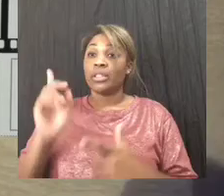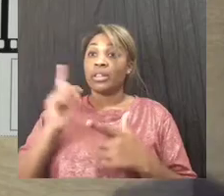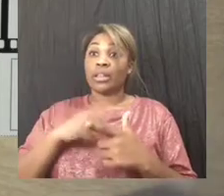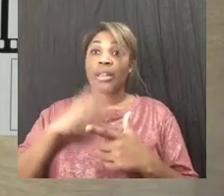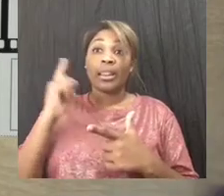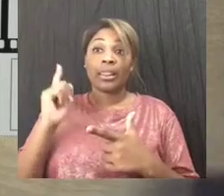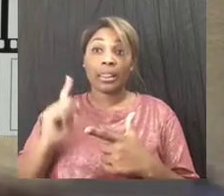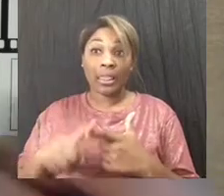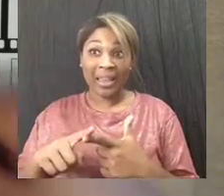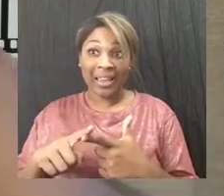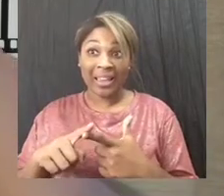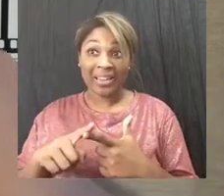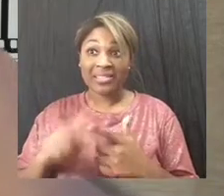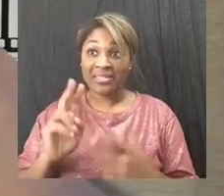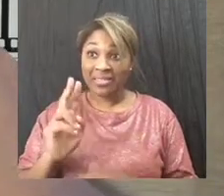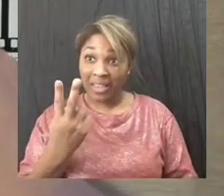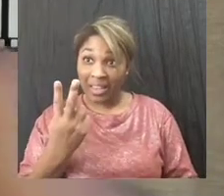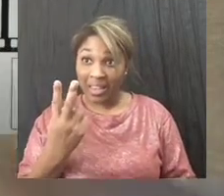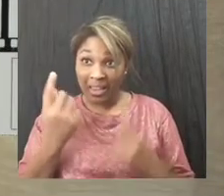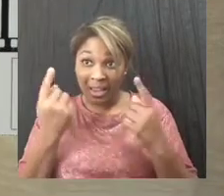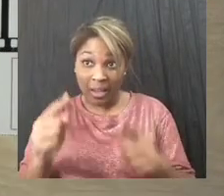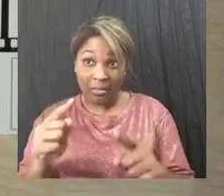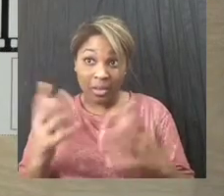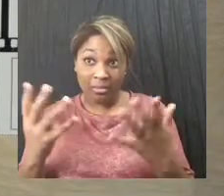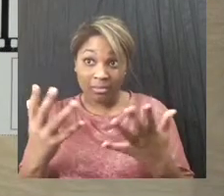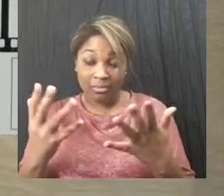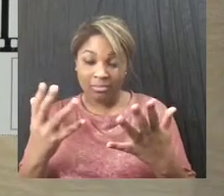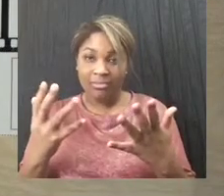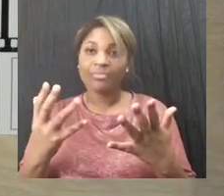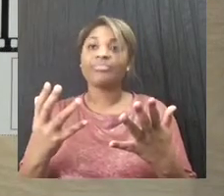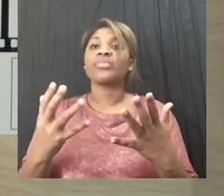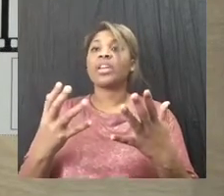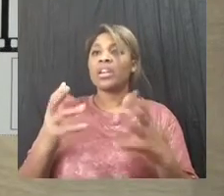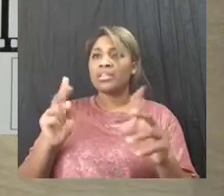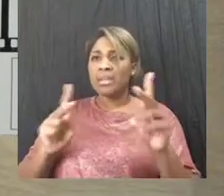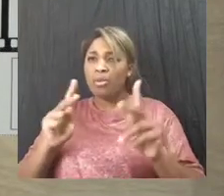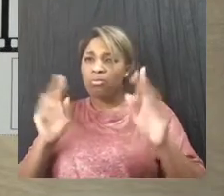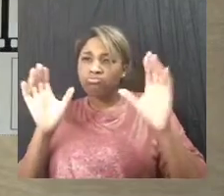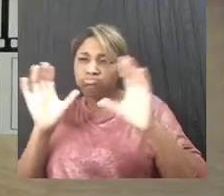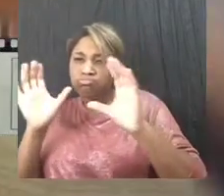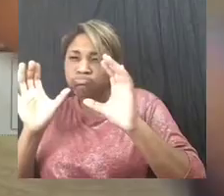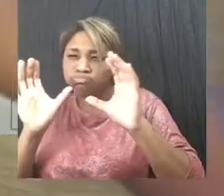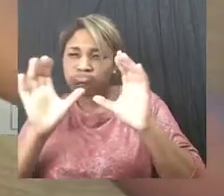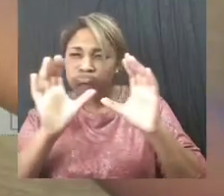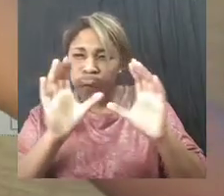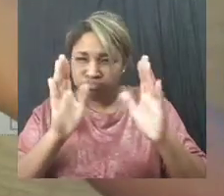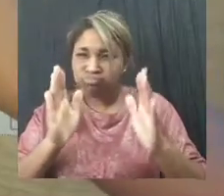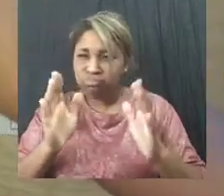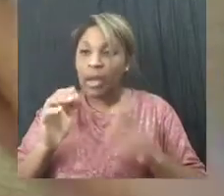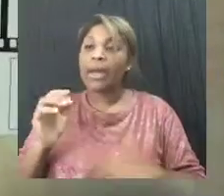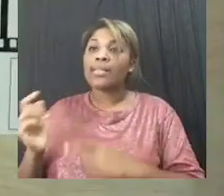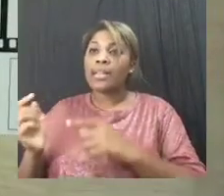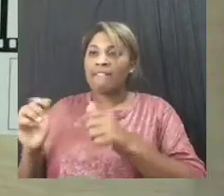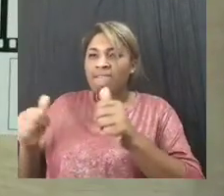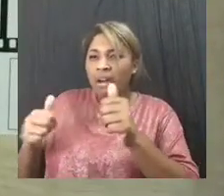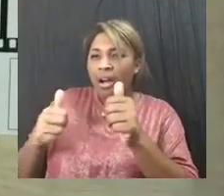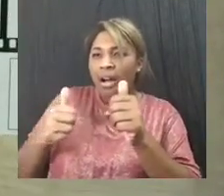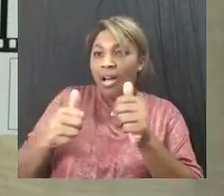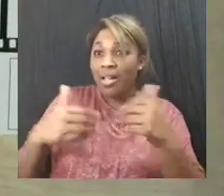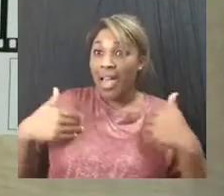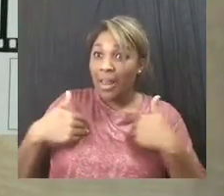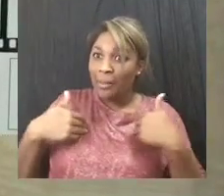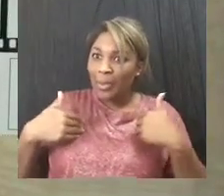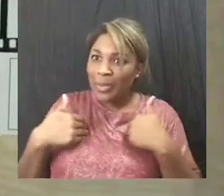Then what happened is hunters followed the animals